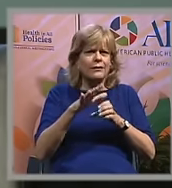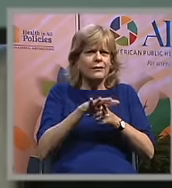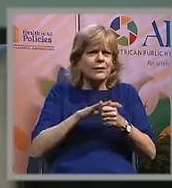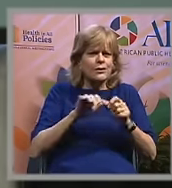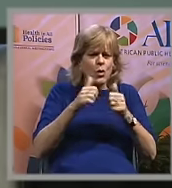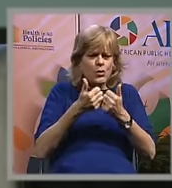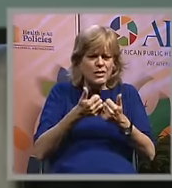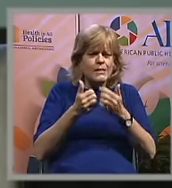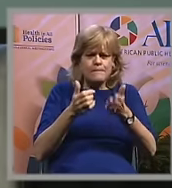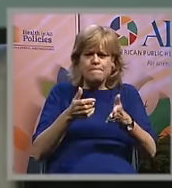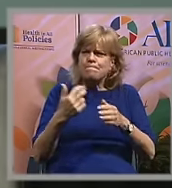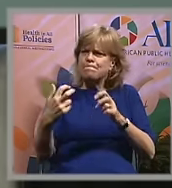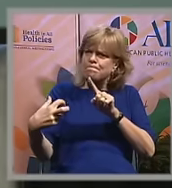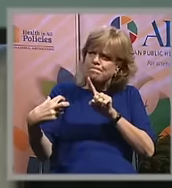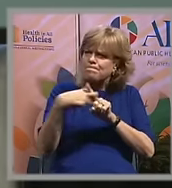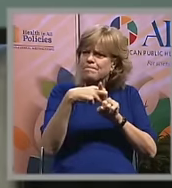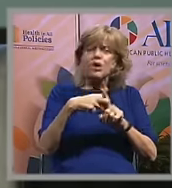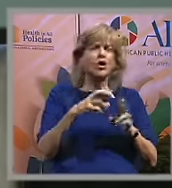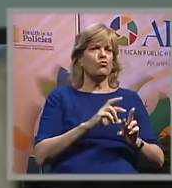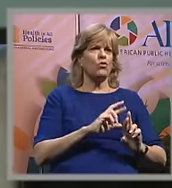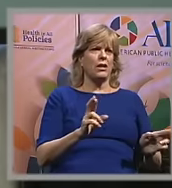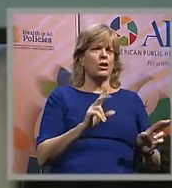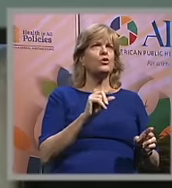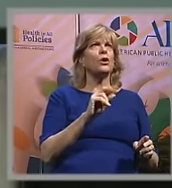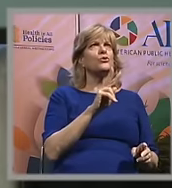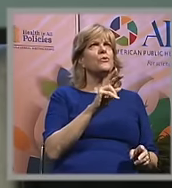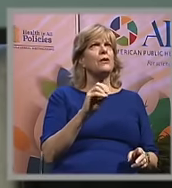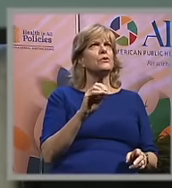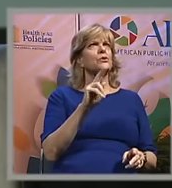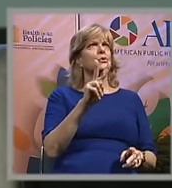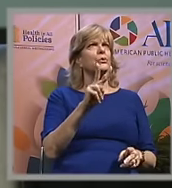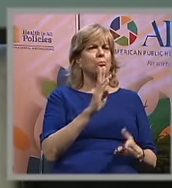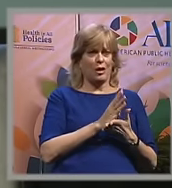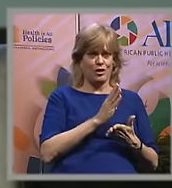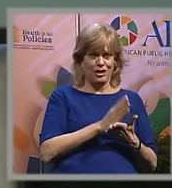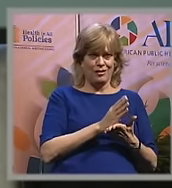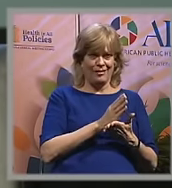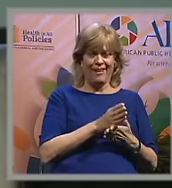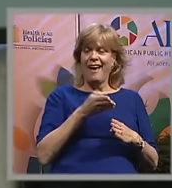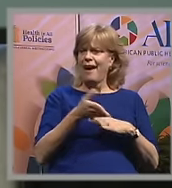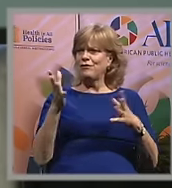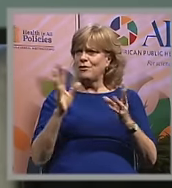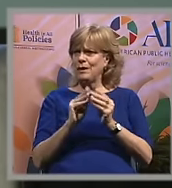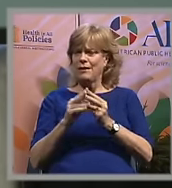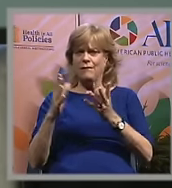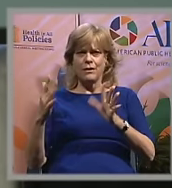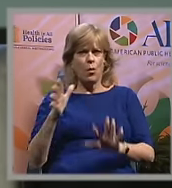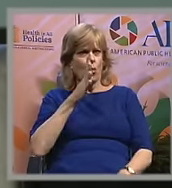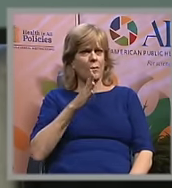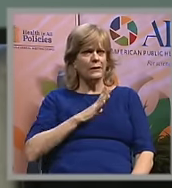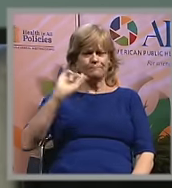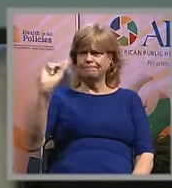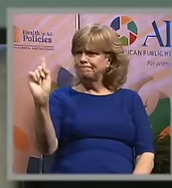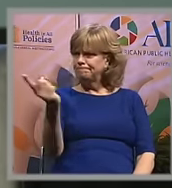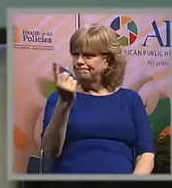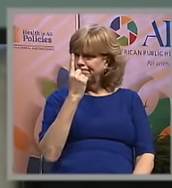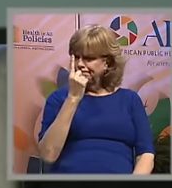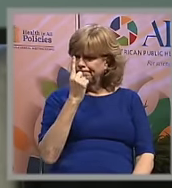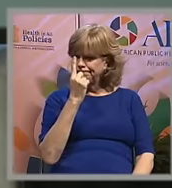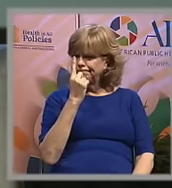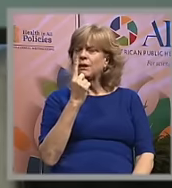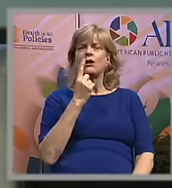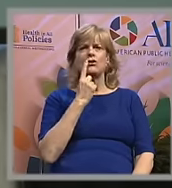our fiscal year 2002 budget. And after the meeting was over, a woman came up to me